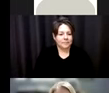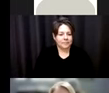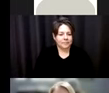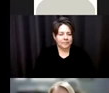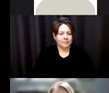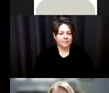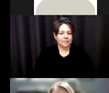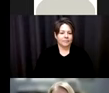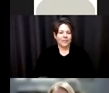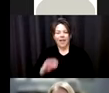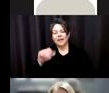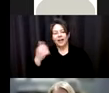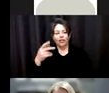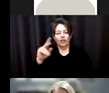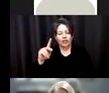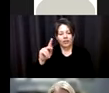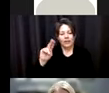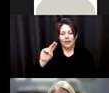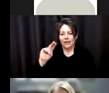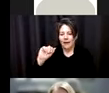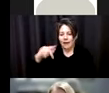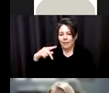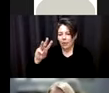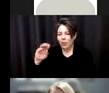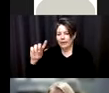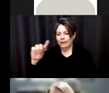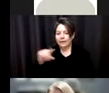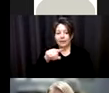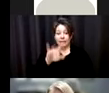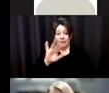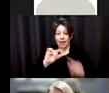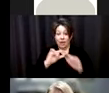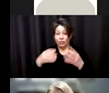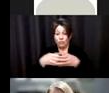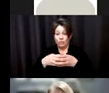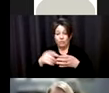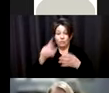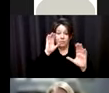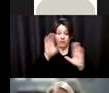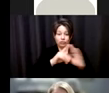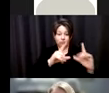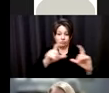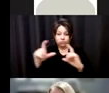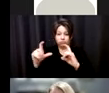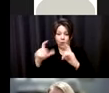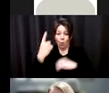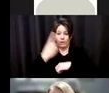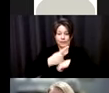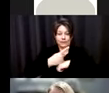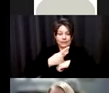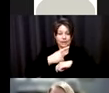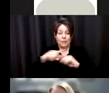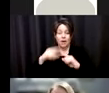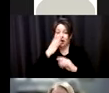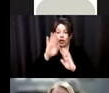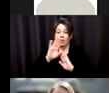And another knapweed. Believe it or not, this group was all shot on the same day, and yet all the color in the